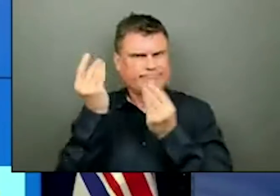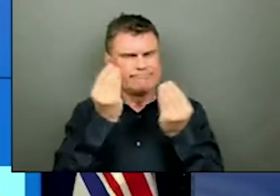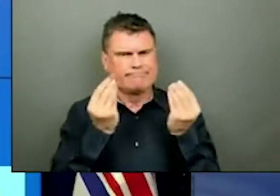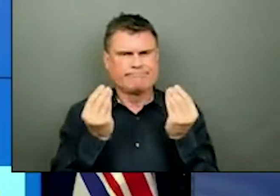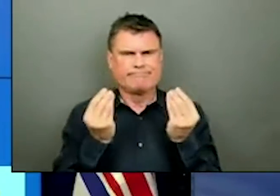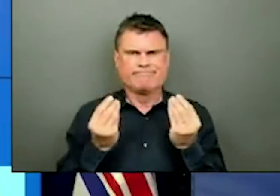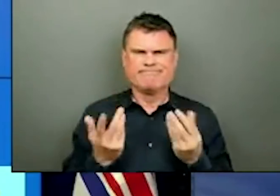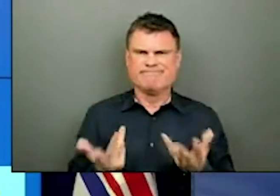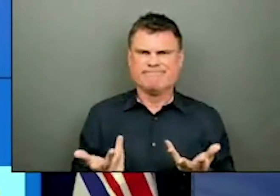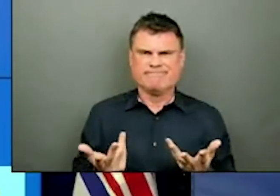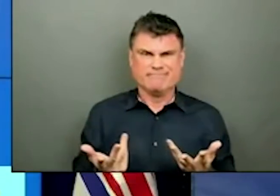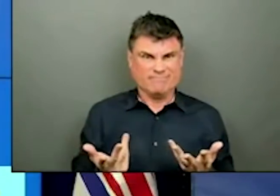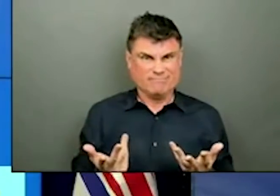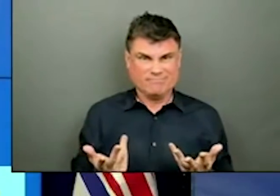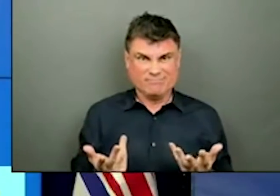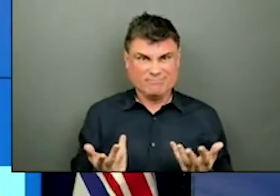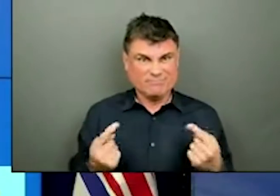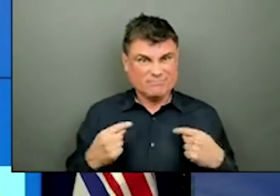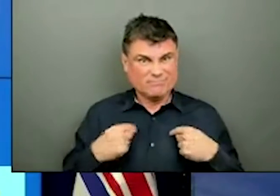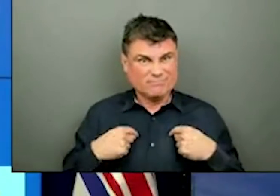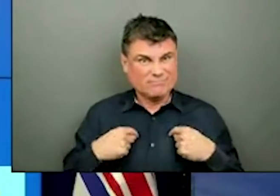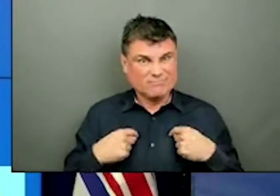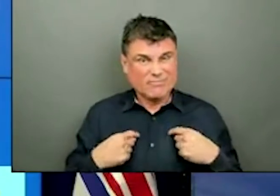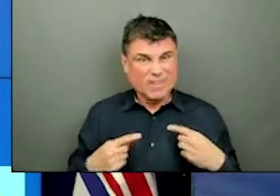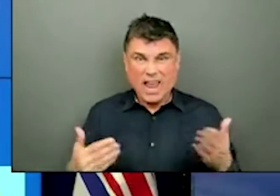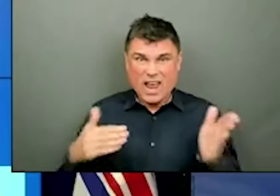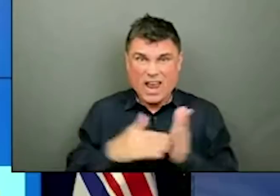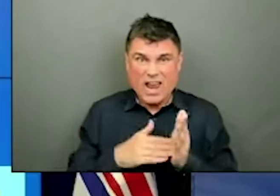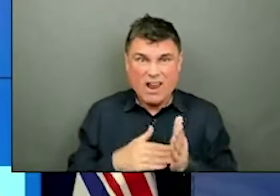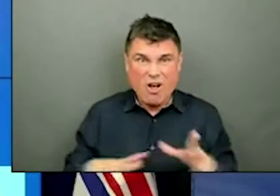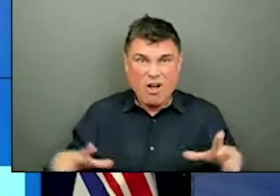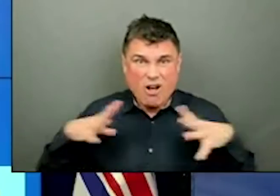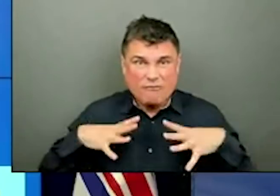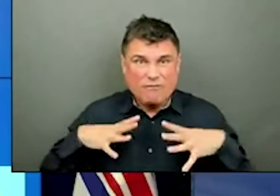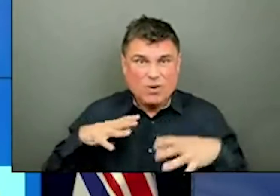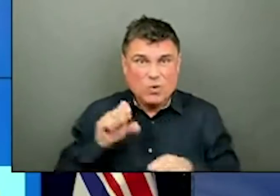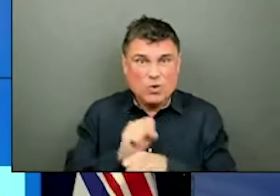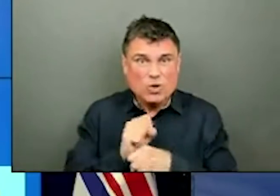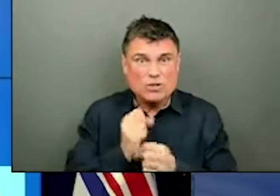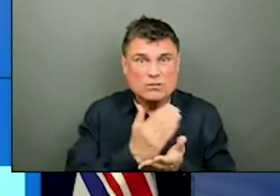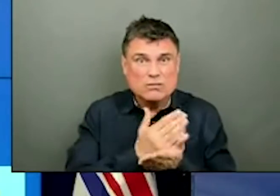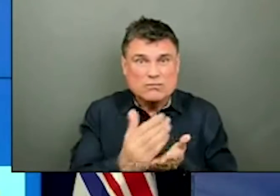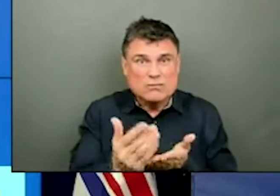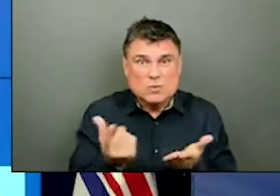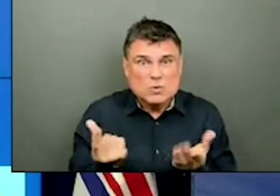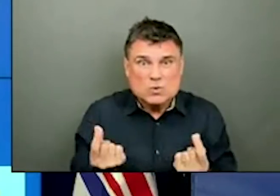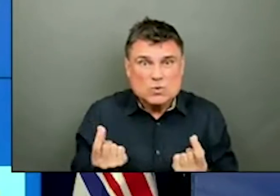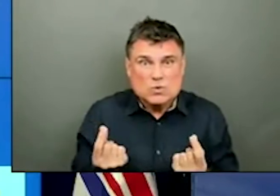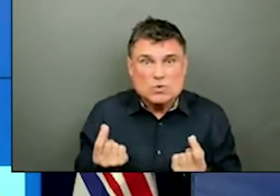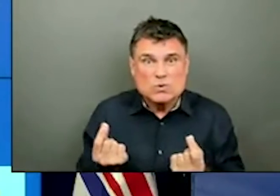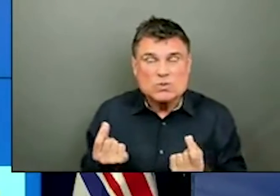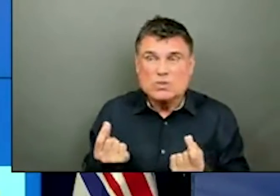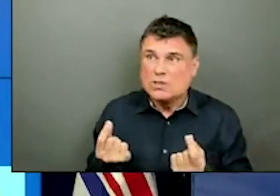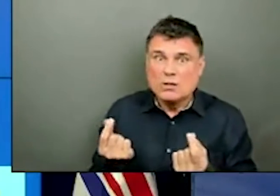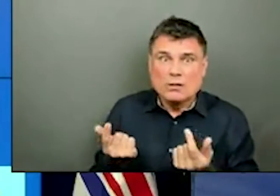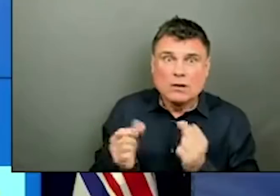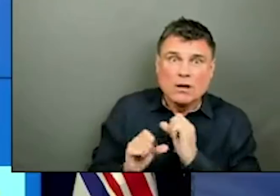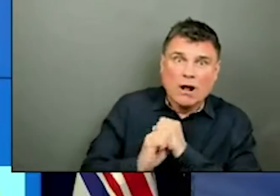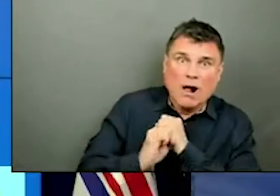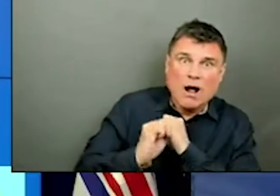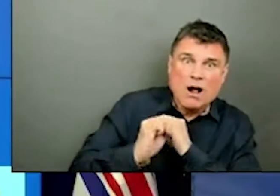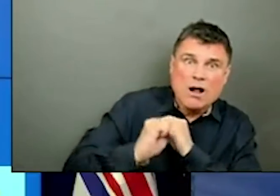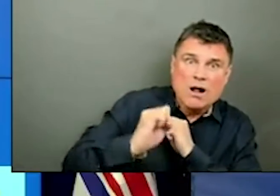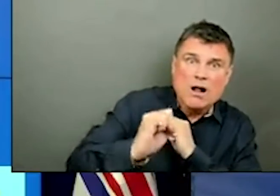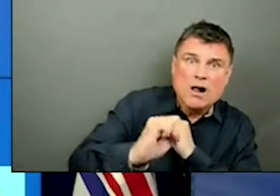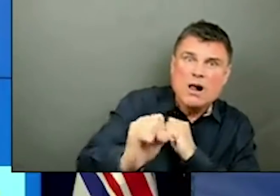not sure how long they're going to be out of work for, based on the fact that these orders are expected to be extended? Yeah,